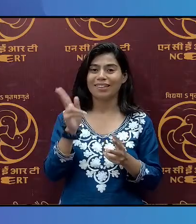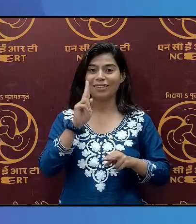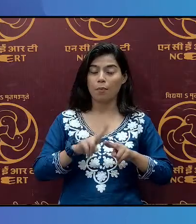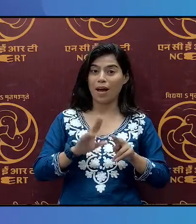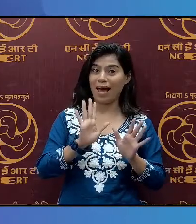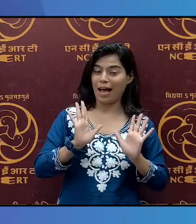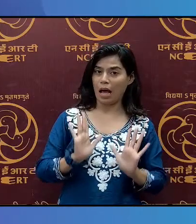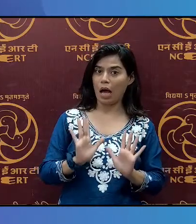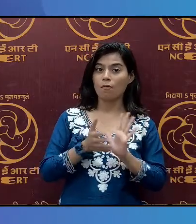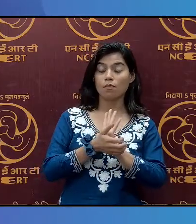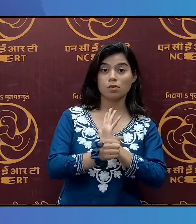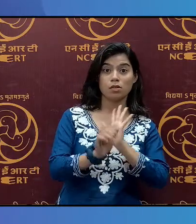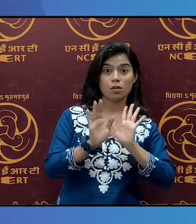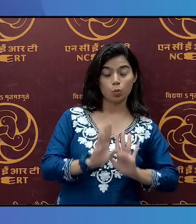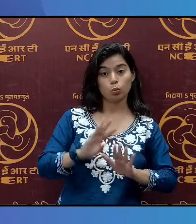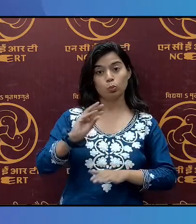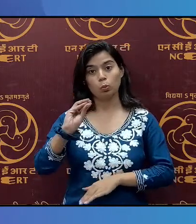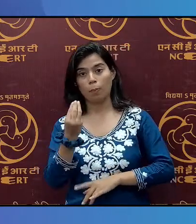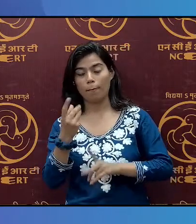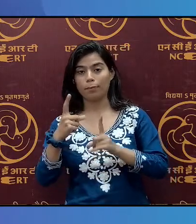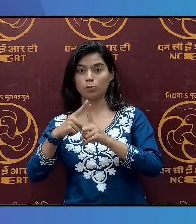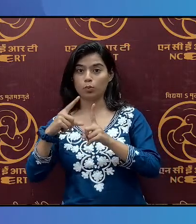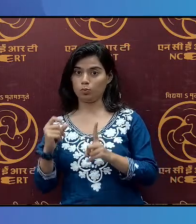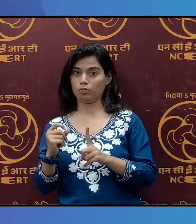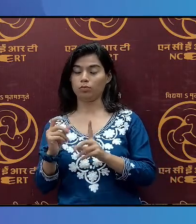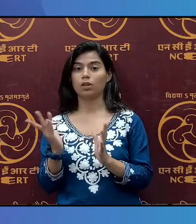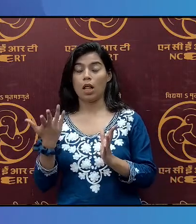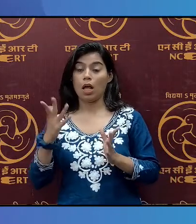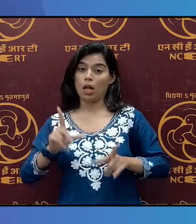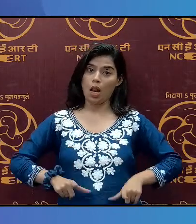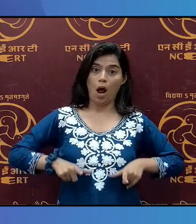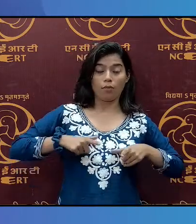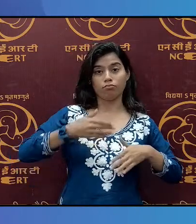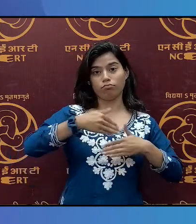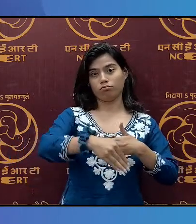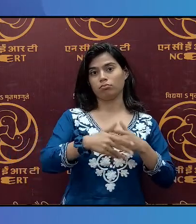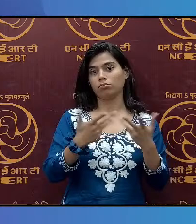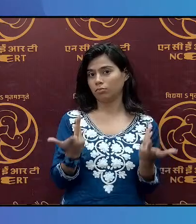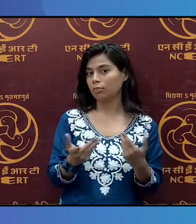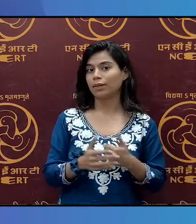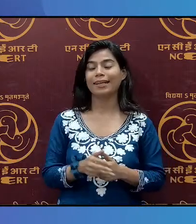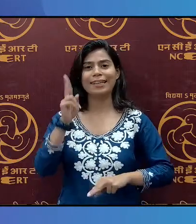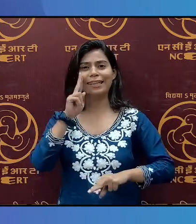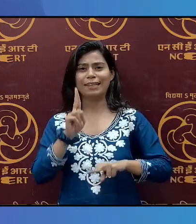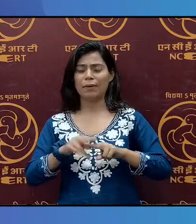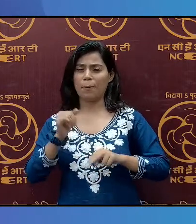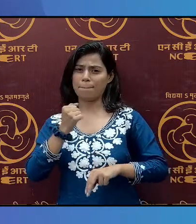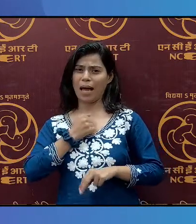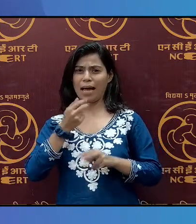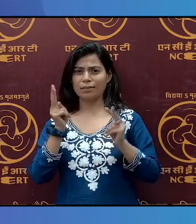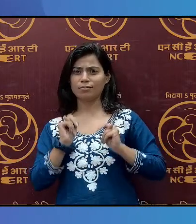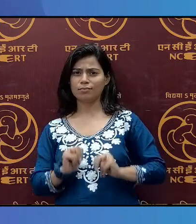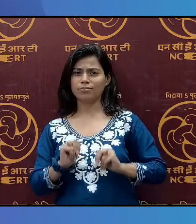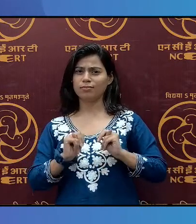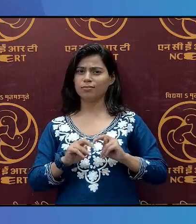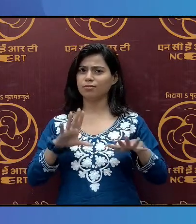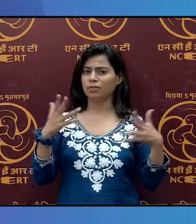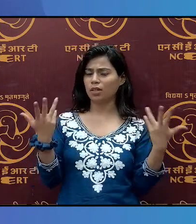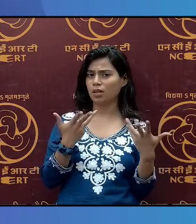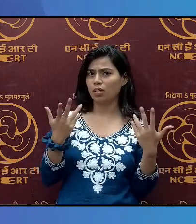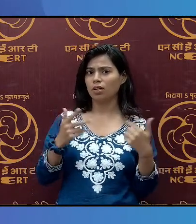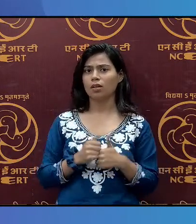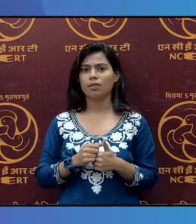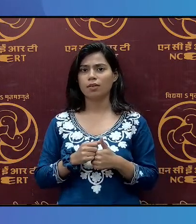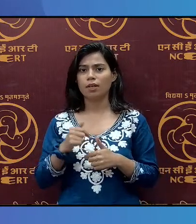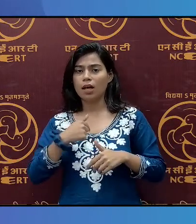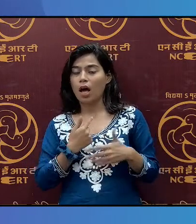abilities to do better in your lifestyle performances. So therefore, my need of learning empowers me to do